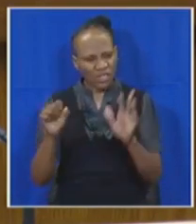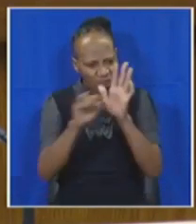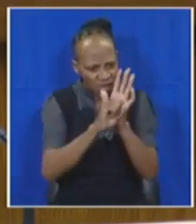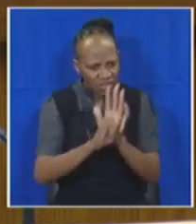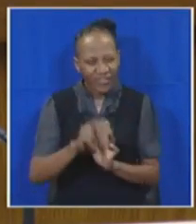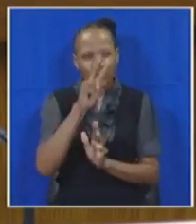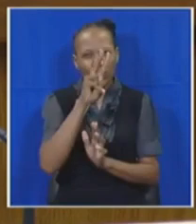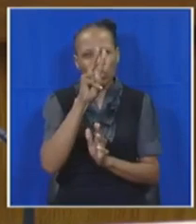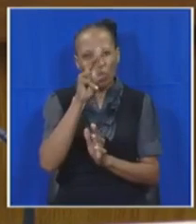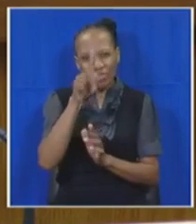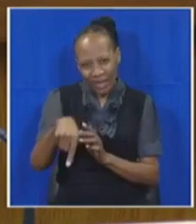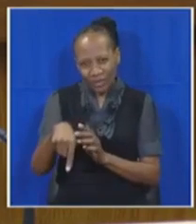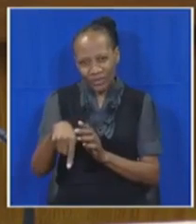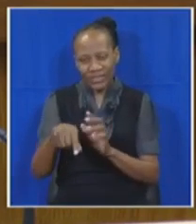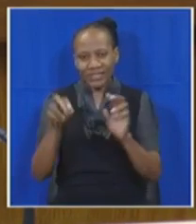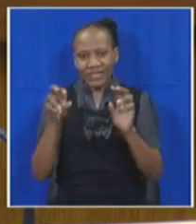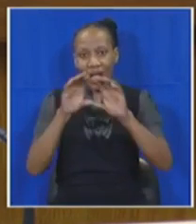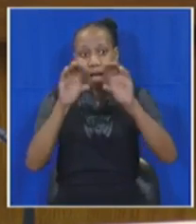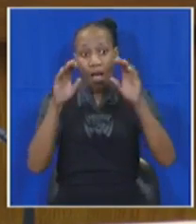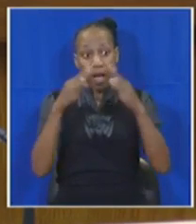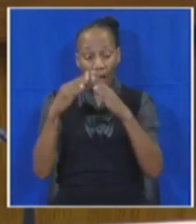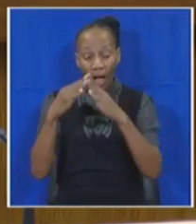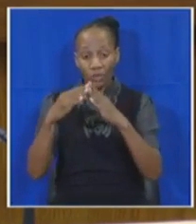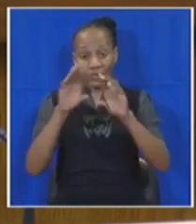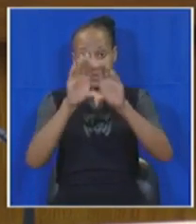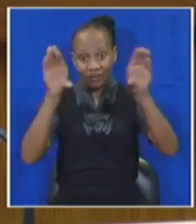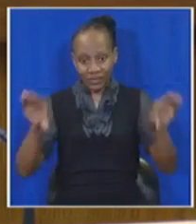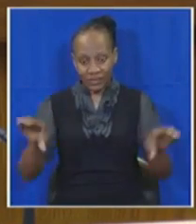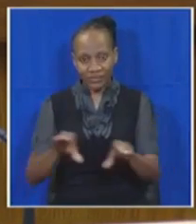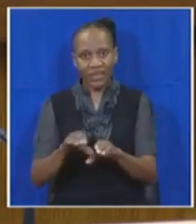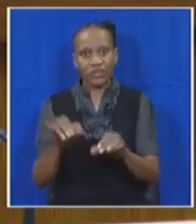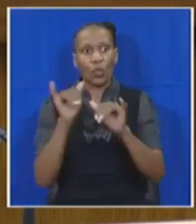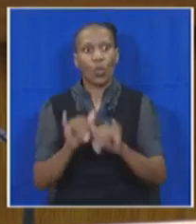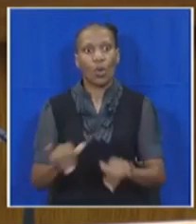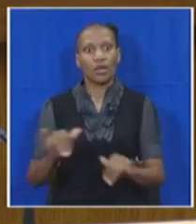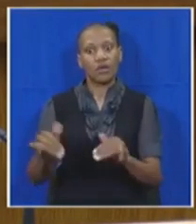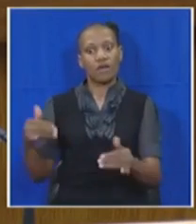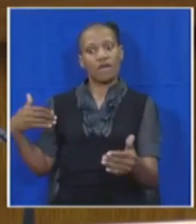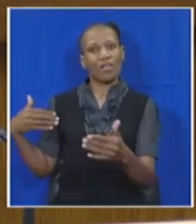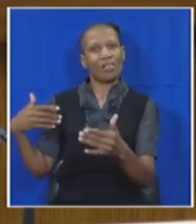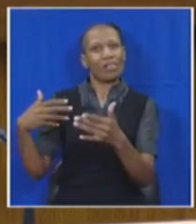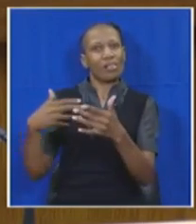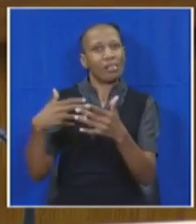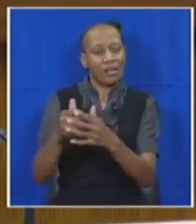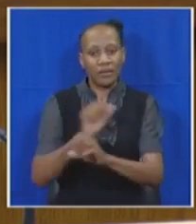residents who had been waiting for decades under previous ANC administration.